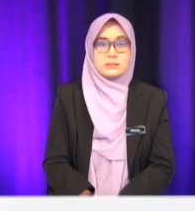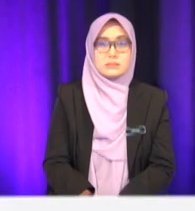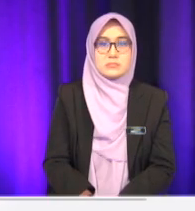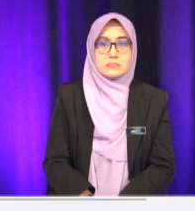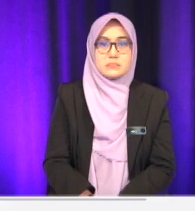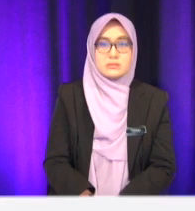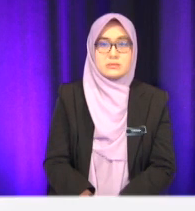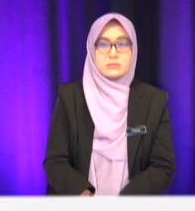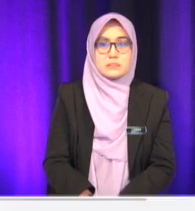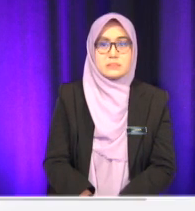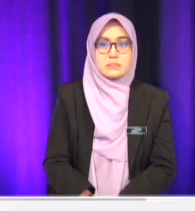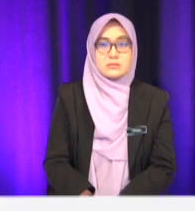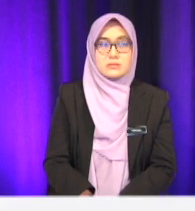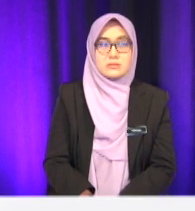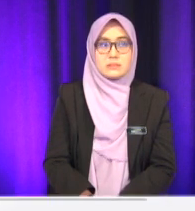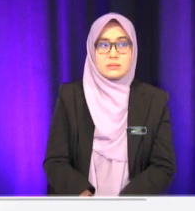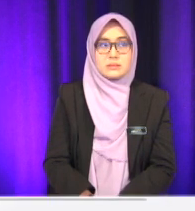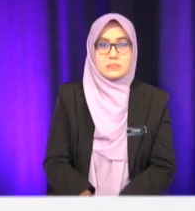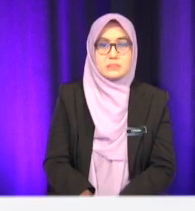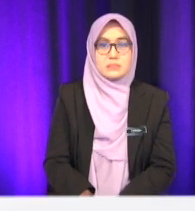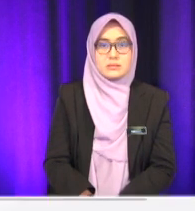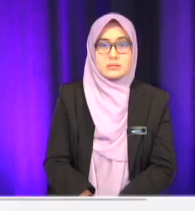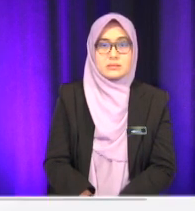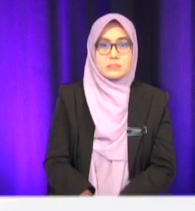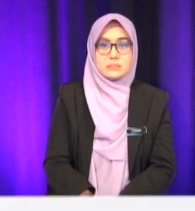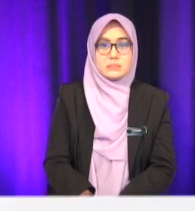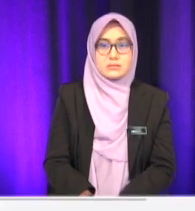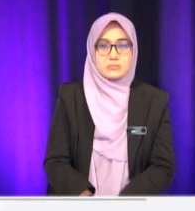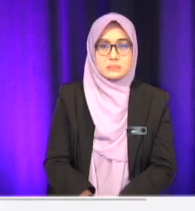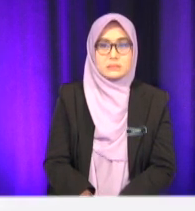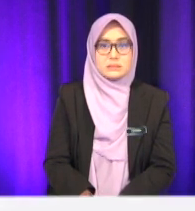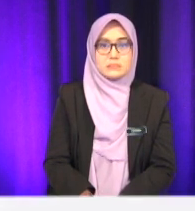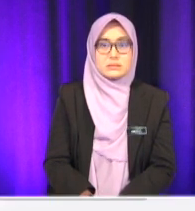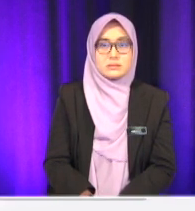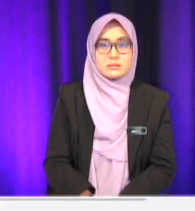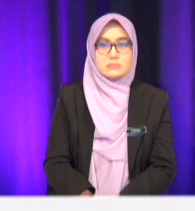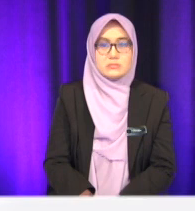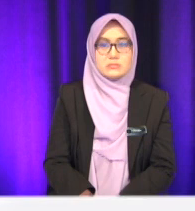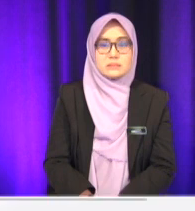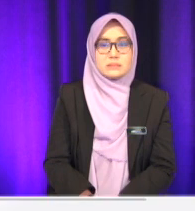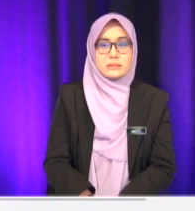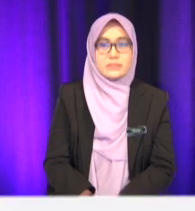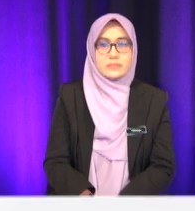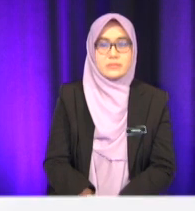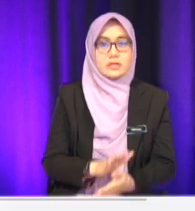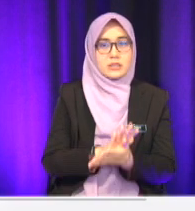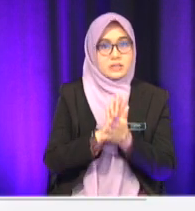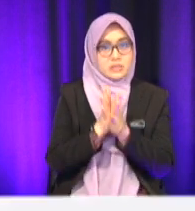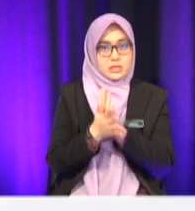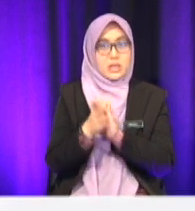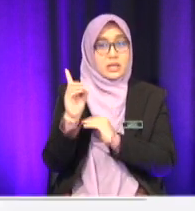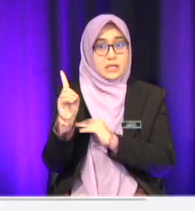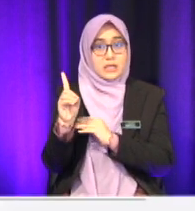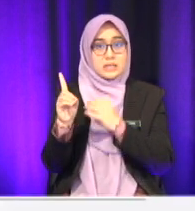his cold dinner with no complaint, but it did not state whether he complained. No complaint, right? So this one is wrong. So